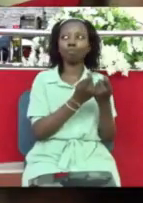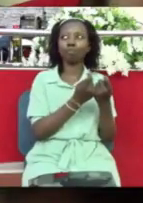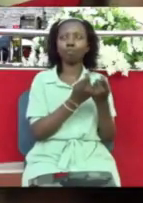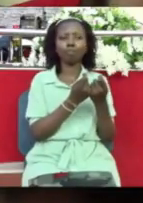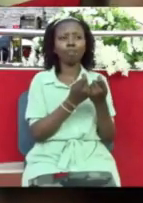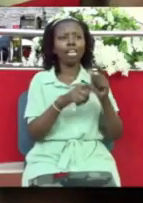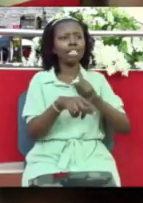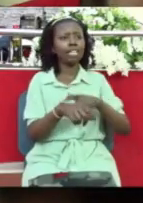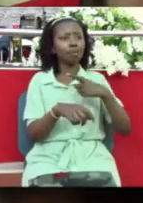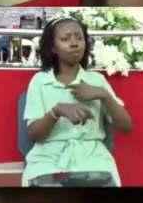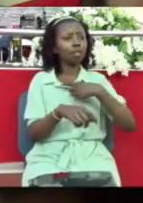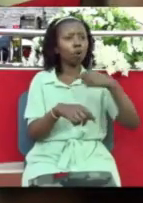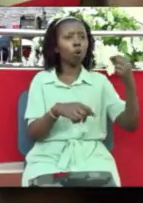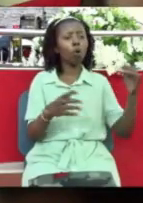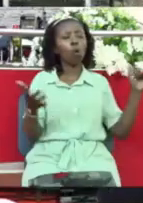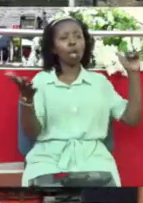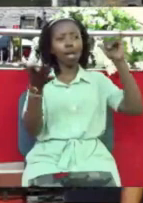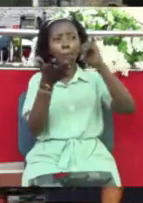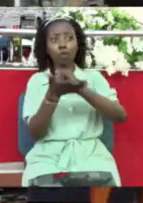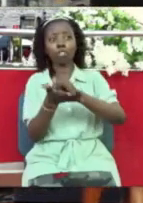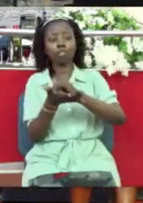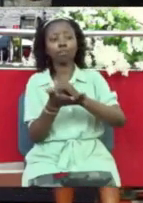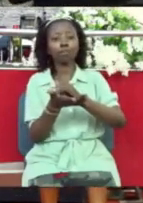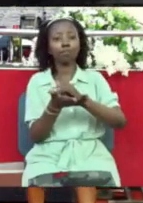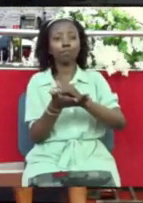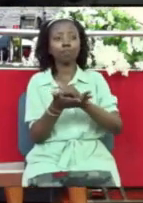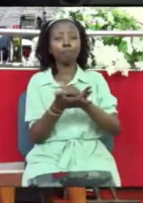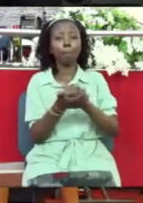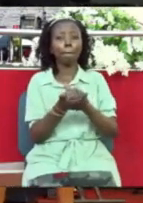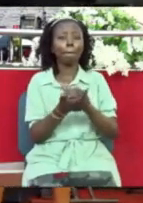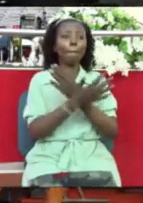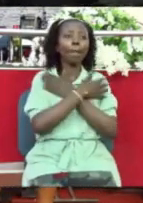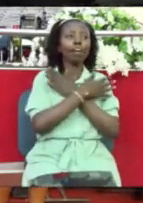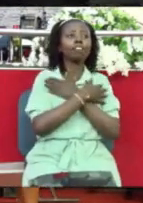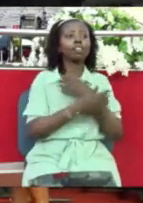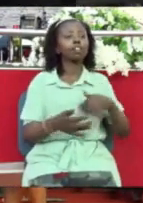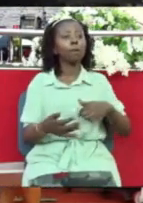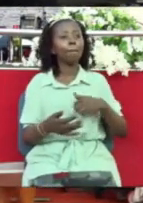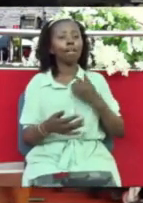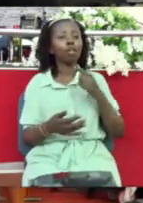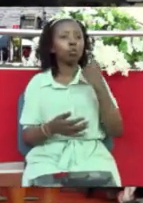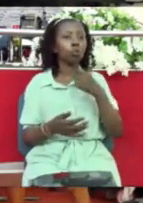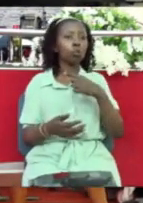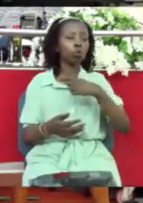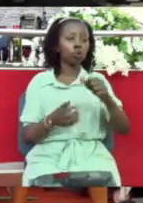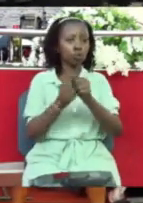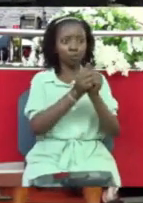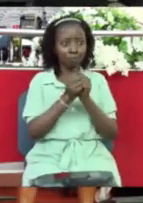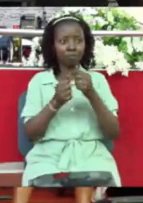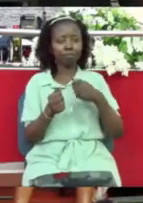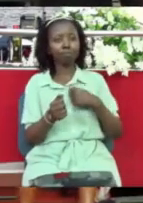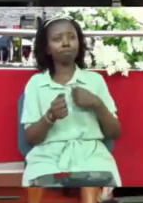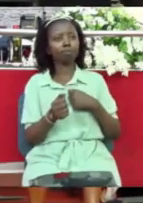When I went to the airport, nilipoenda pale kwa uwanja wa ndege, the friend of mine who was taking me there, yule rafiki yangu ambaye alikuwa ananipeleka